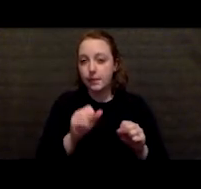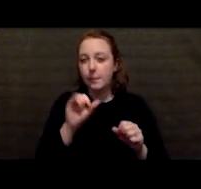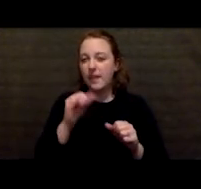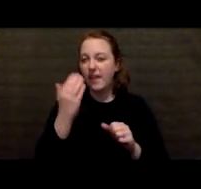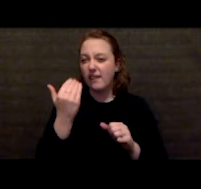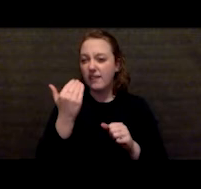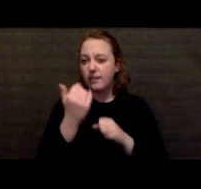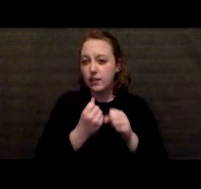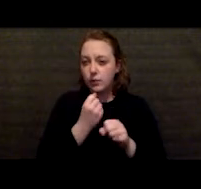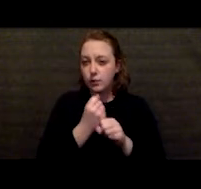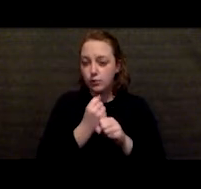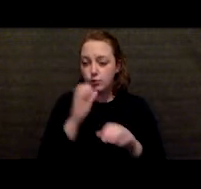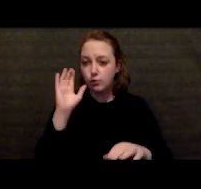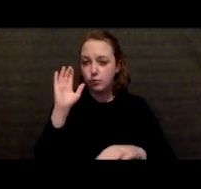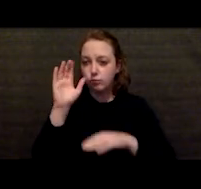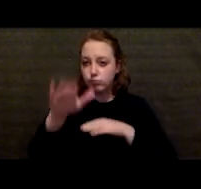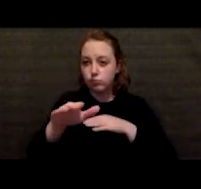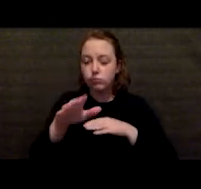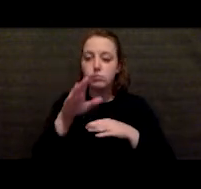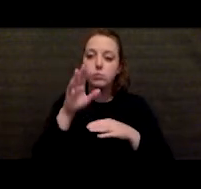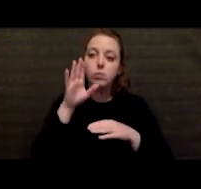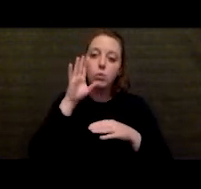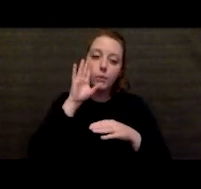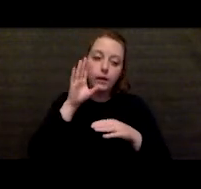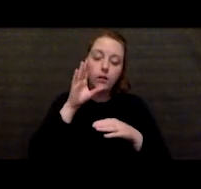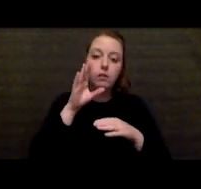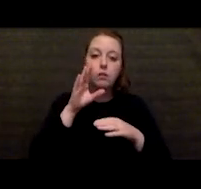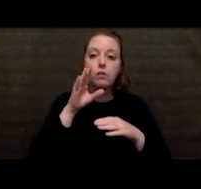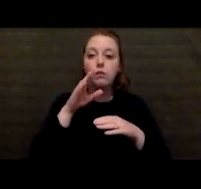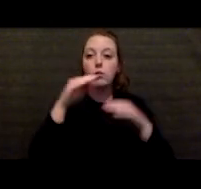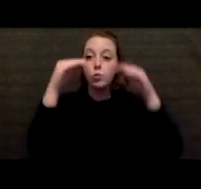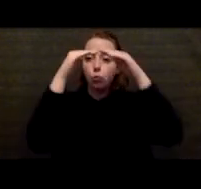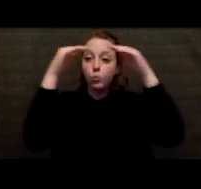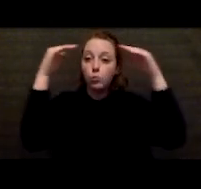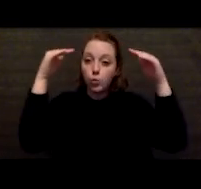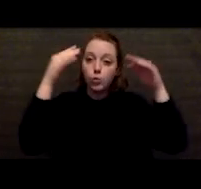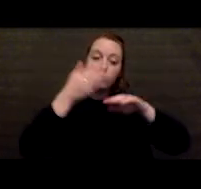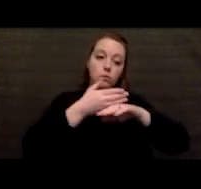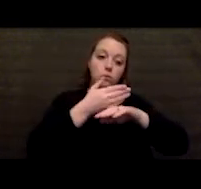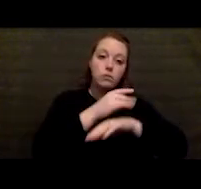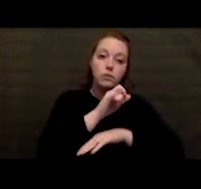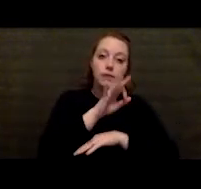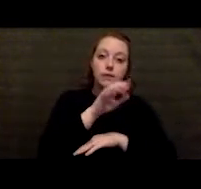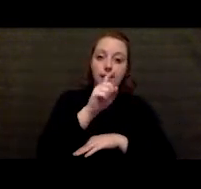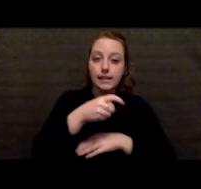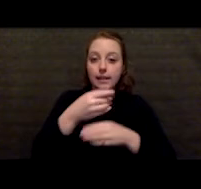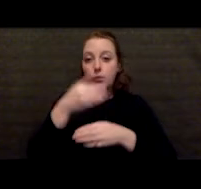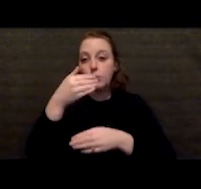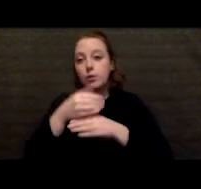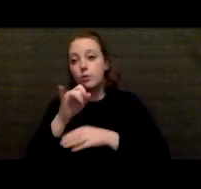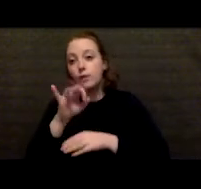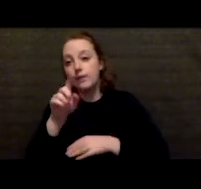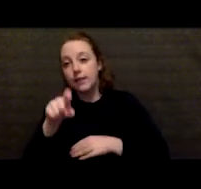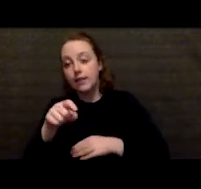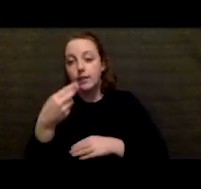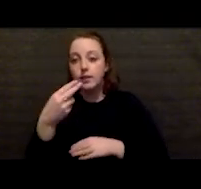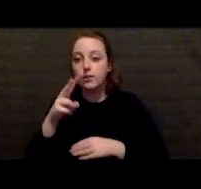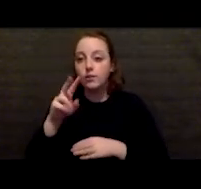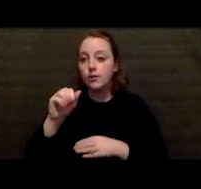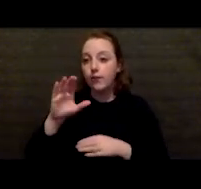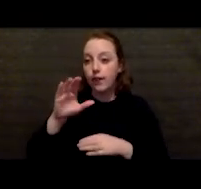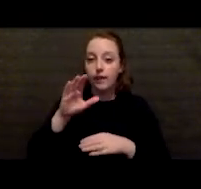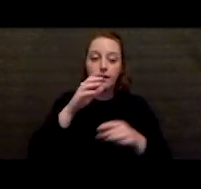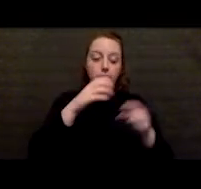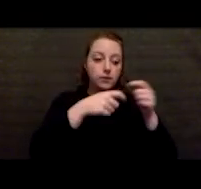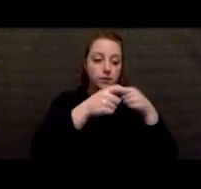years where just upgrade the roof, upgrade the windows as needed, take care of HVAC,